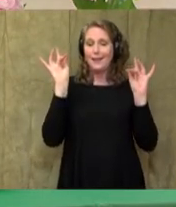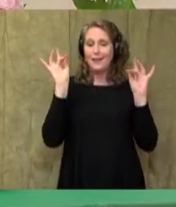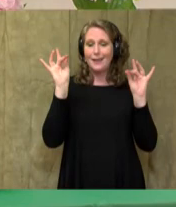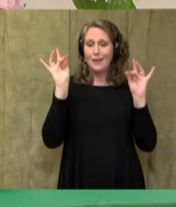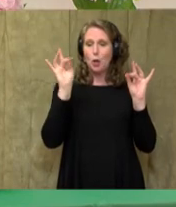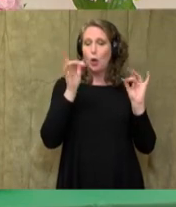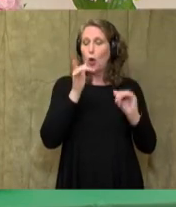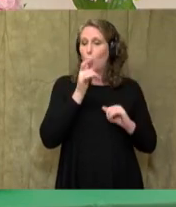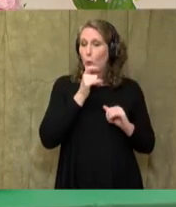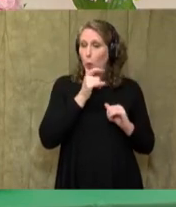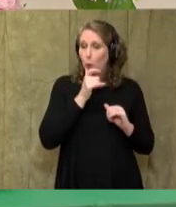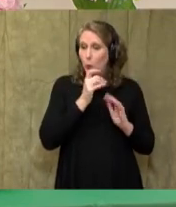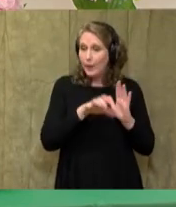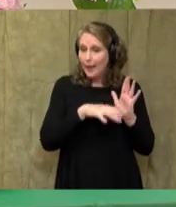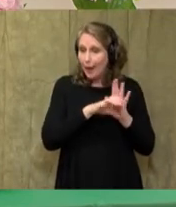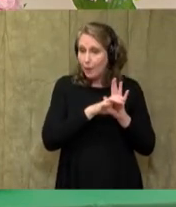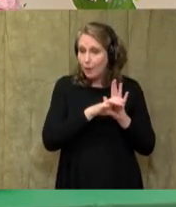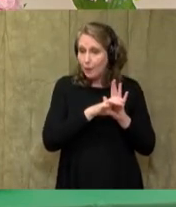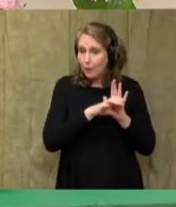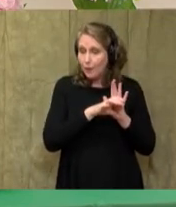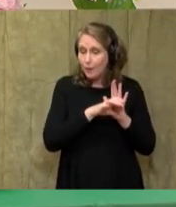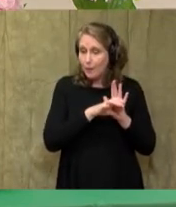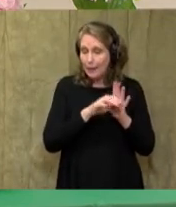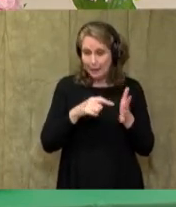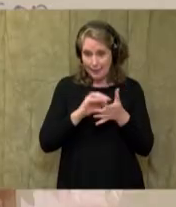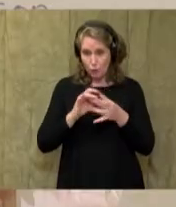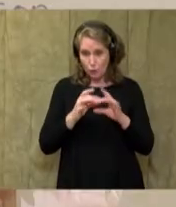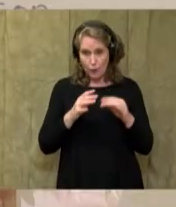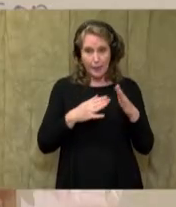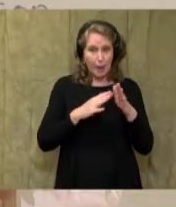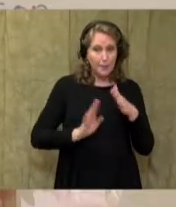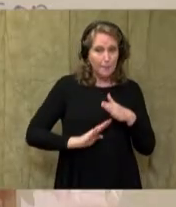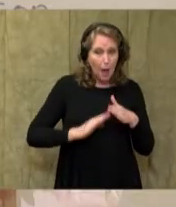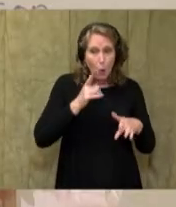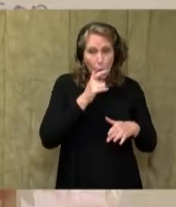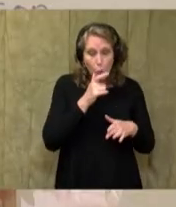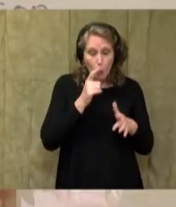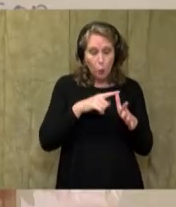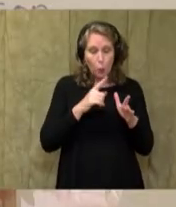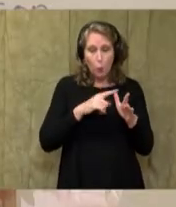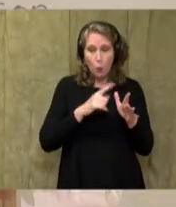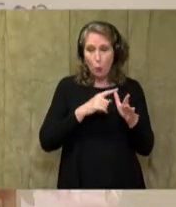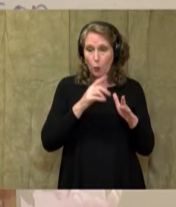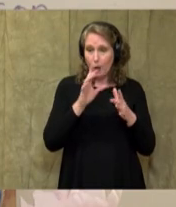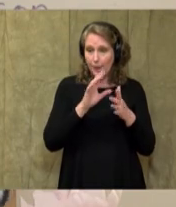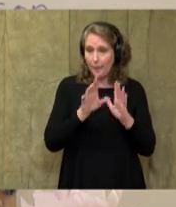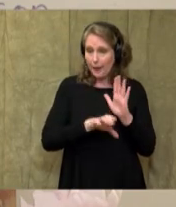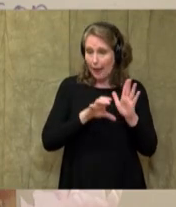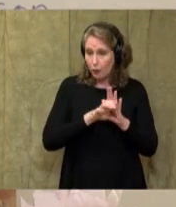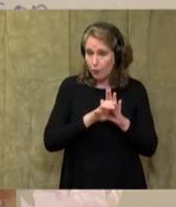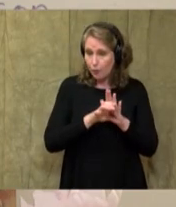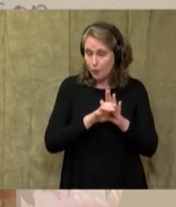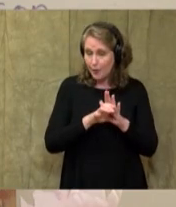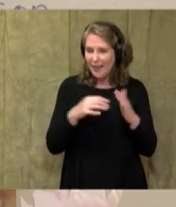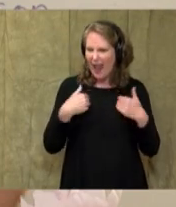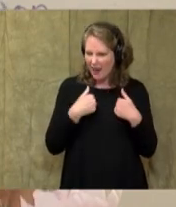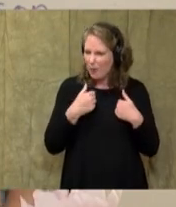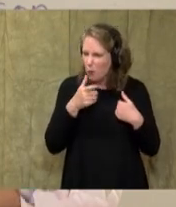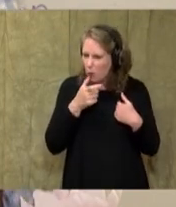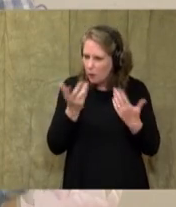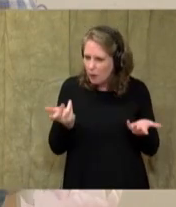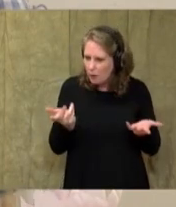So who were the characters in the story? Before I show you, who were the main characters in our story? This is an easy